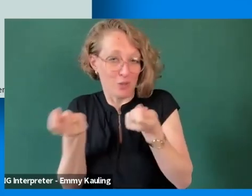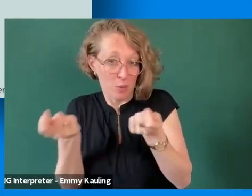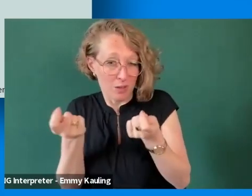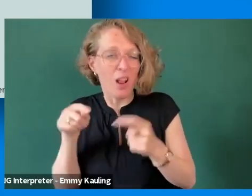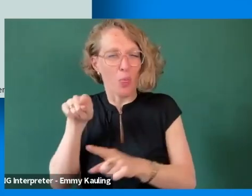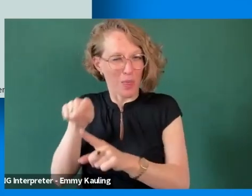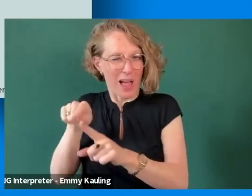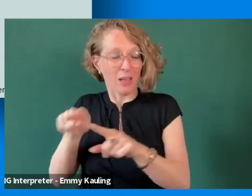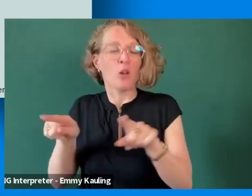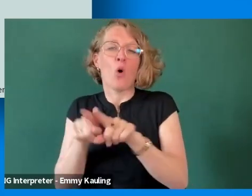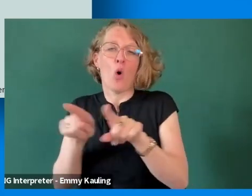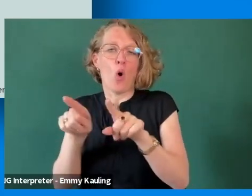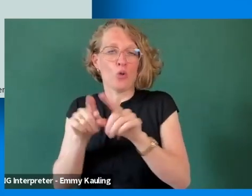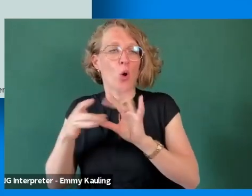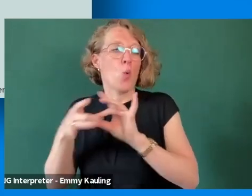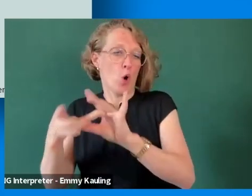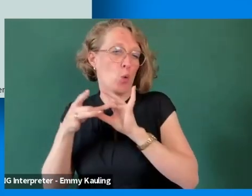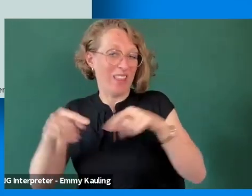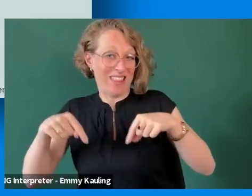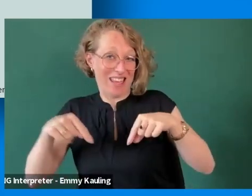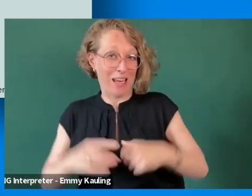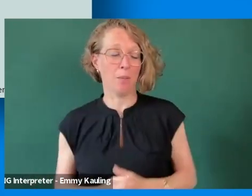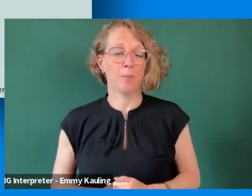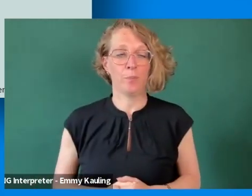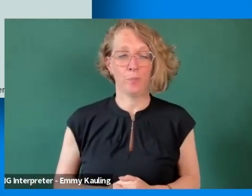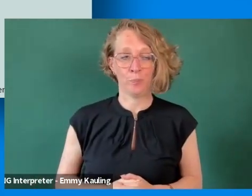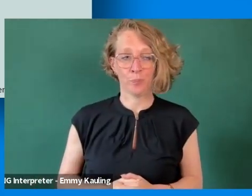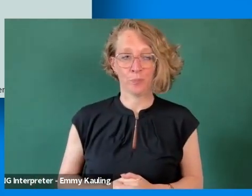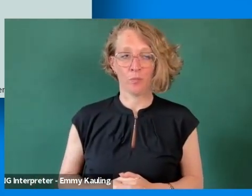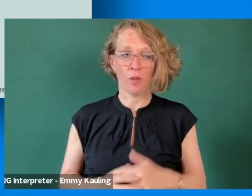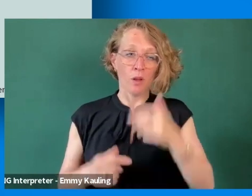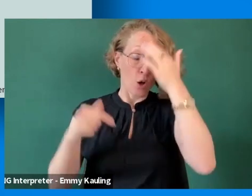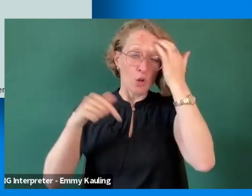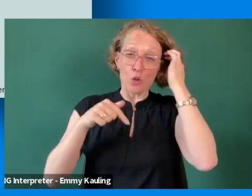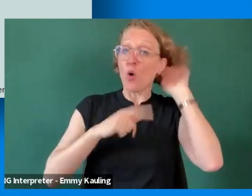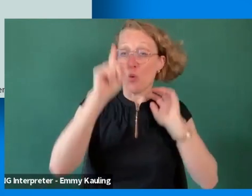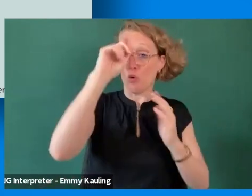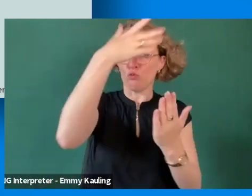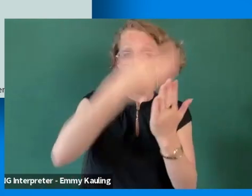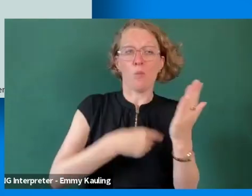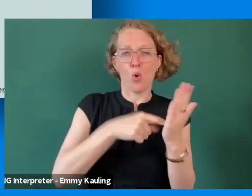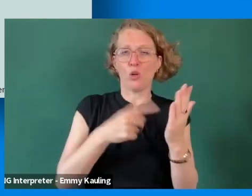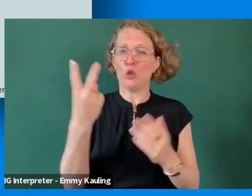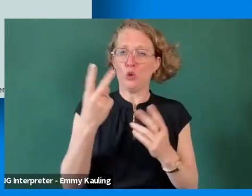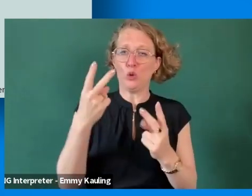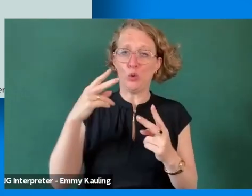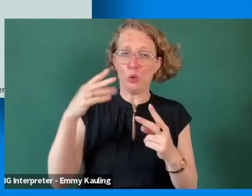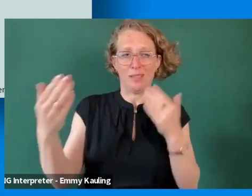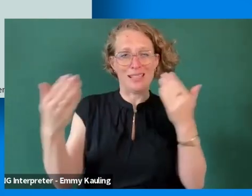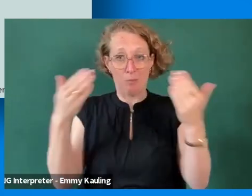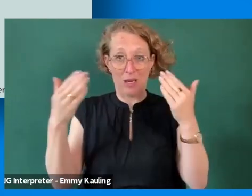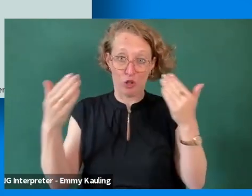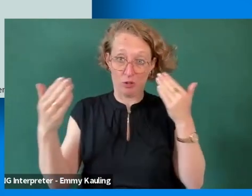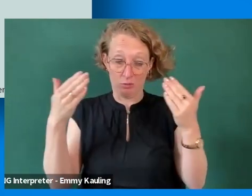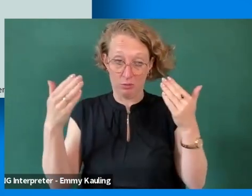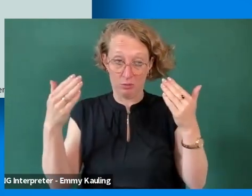to work together with here. So in this report, we'll have two dimensions and that will